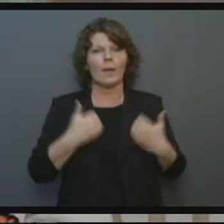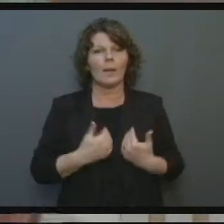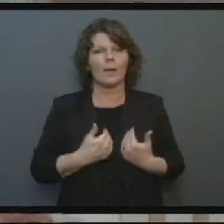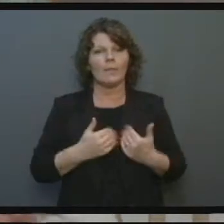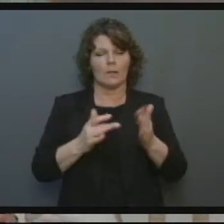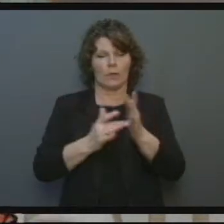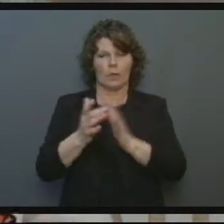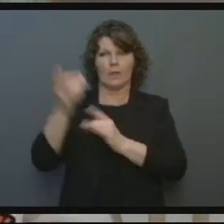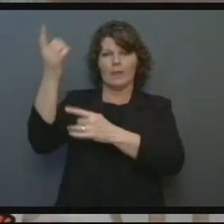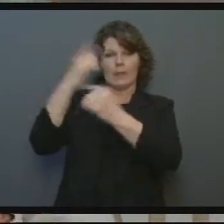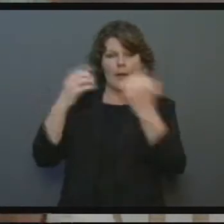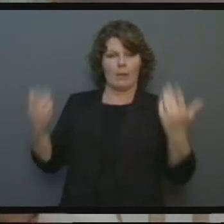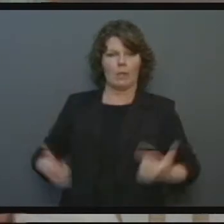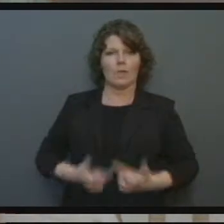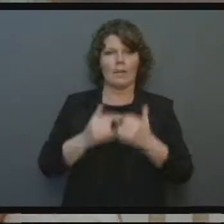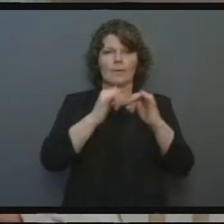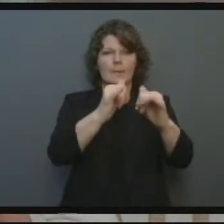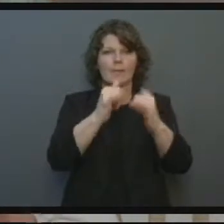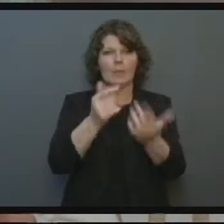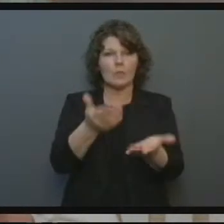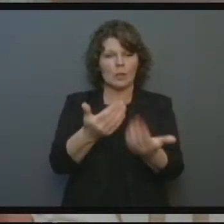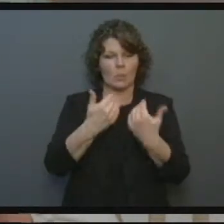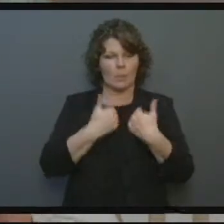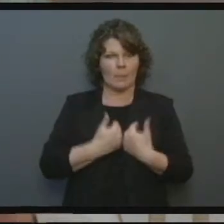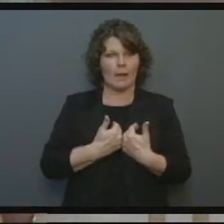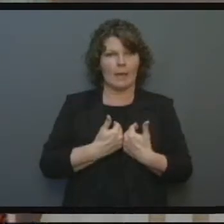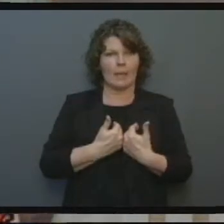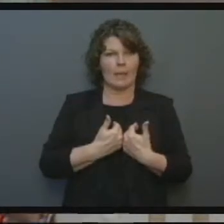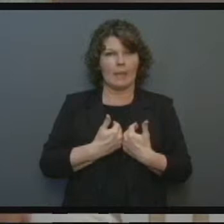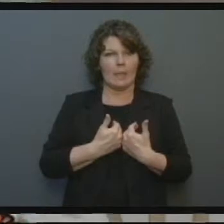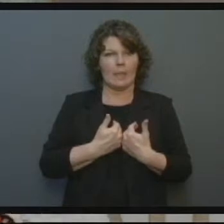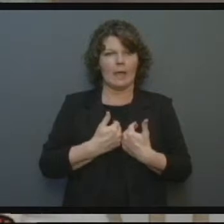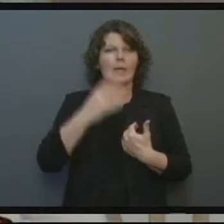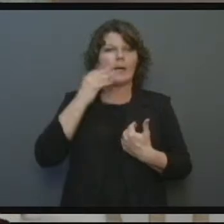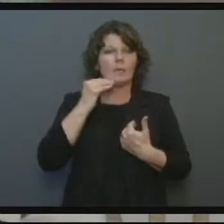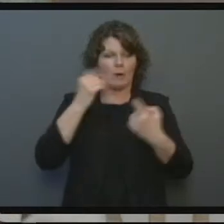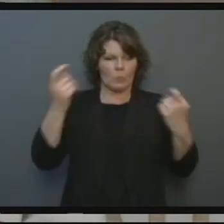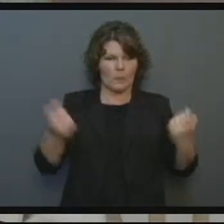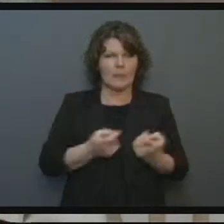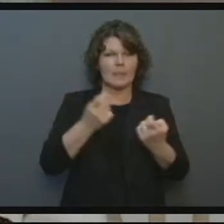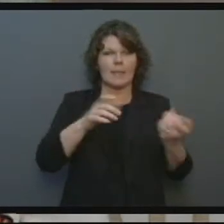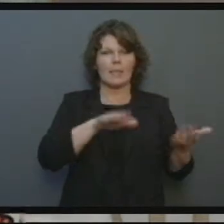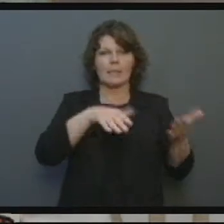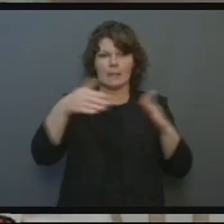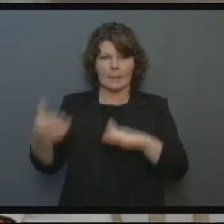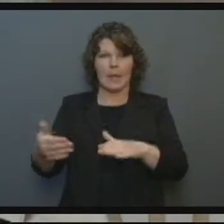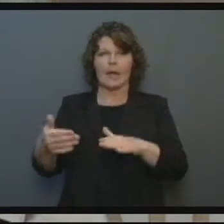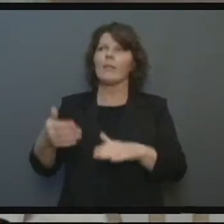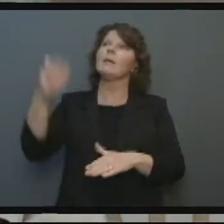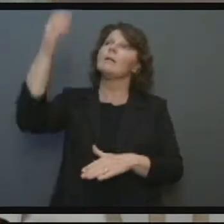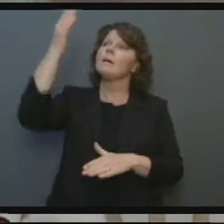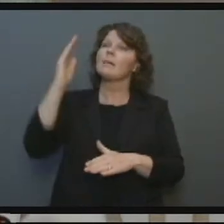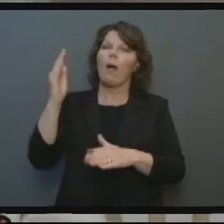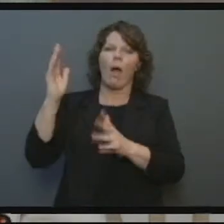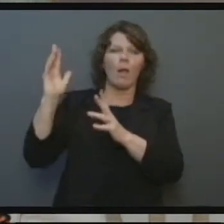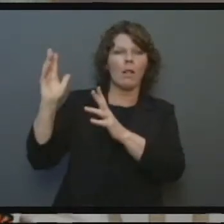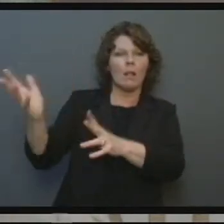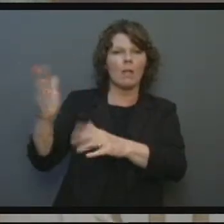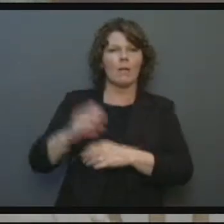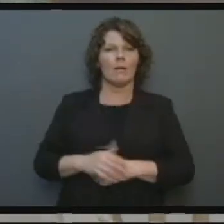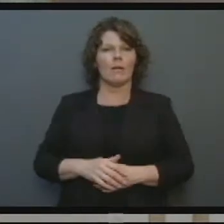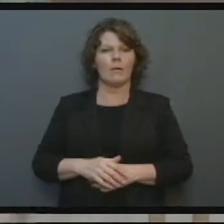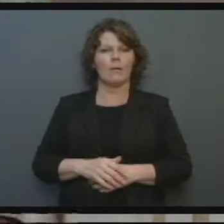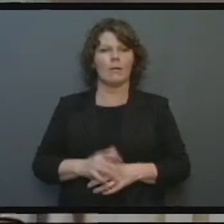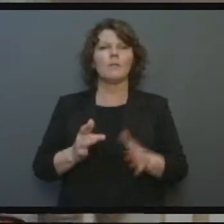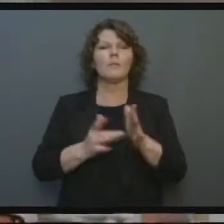live as one of us, experiencing all the wages of our sin, which is death, which is God-forsakenness. And